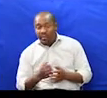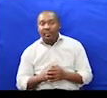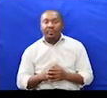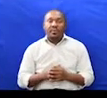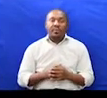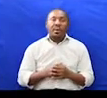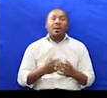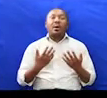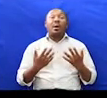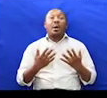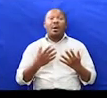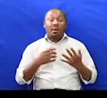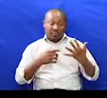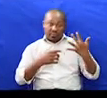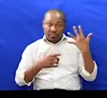atom